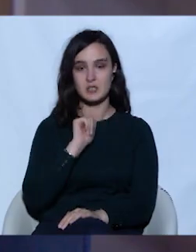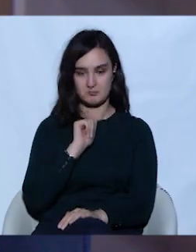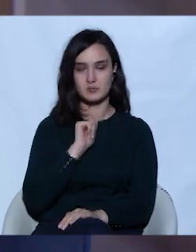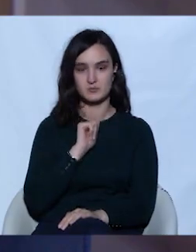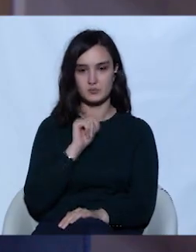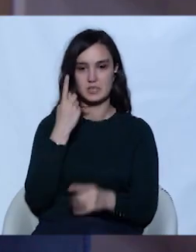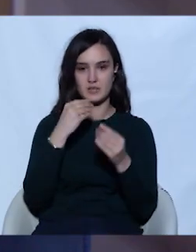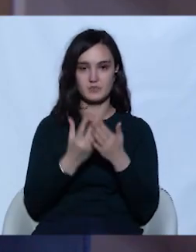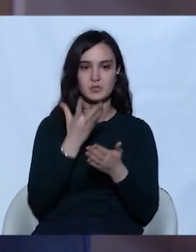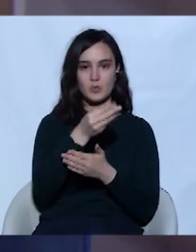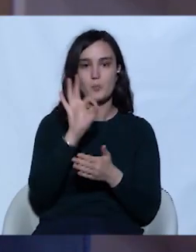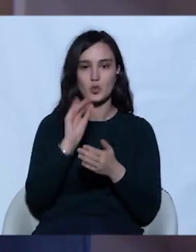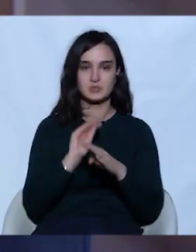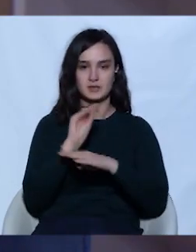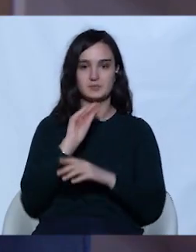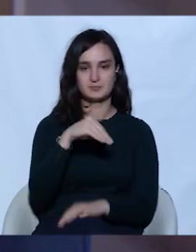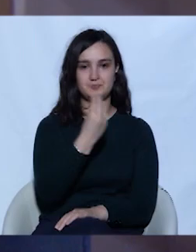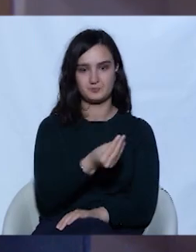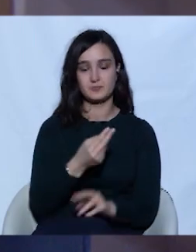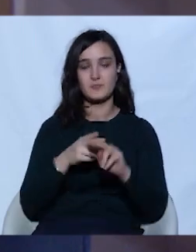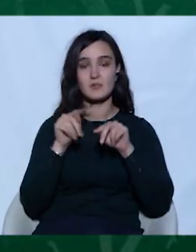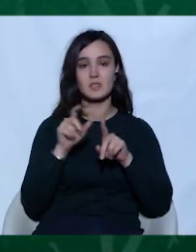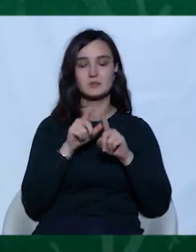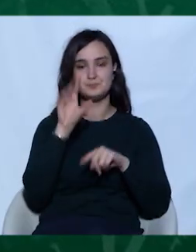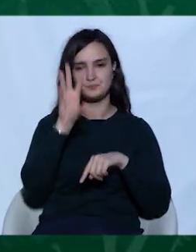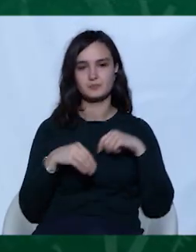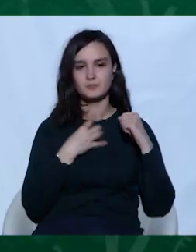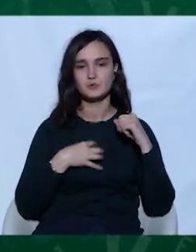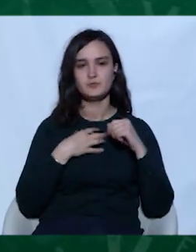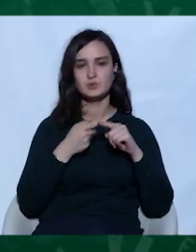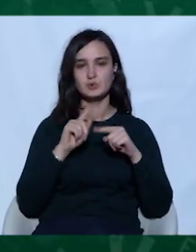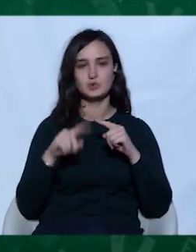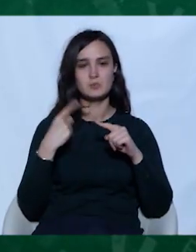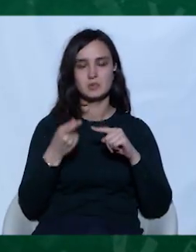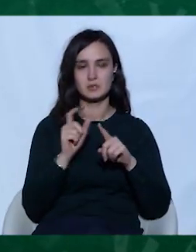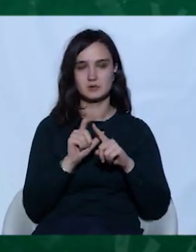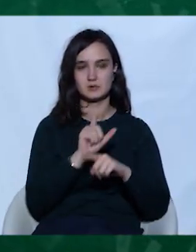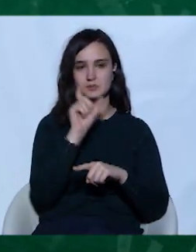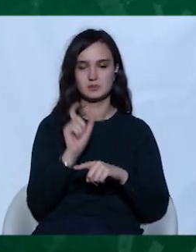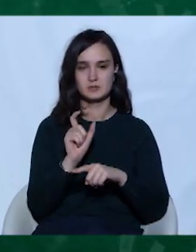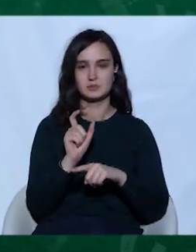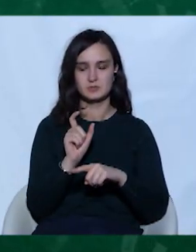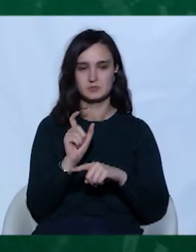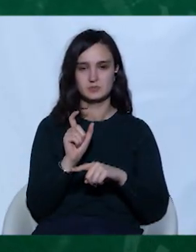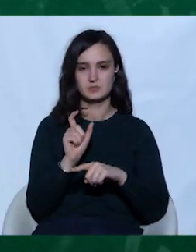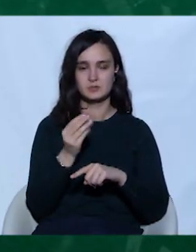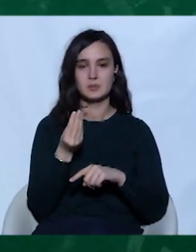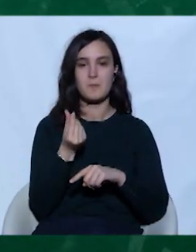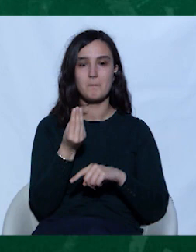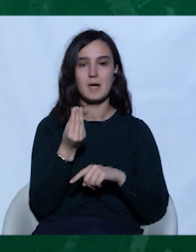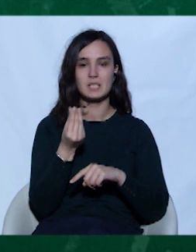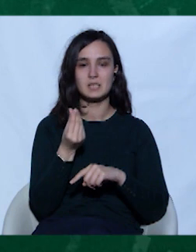And if you misunderstand something, you will probably make a mistake, our next word, because